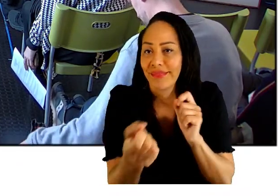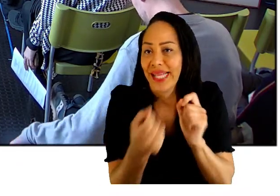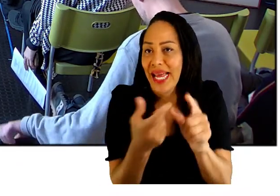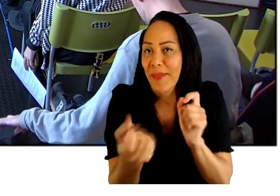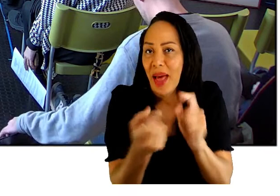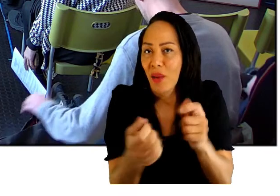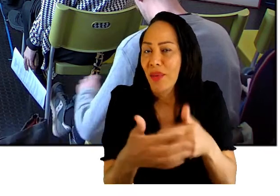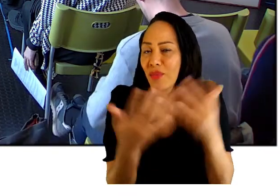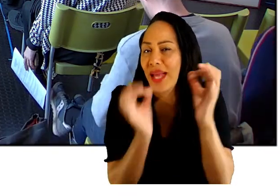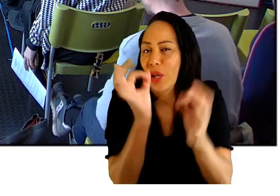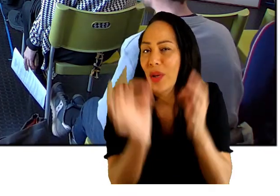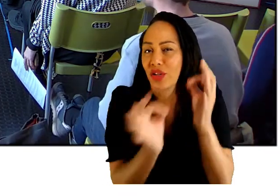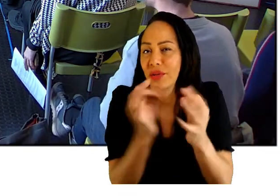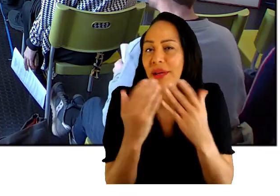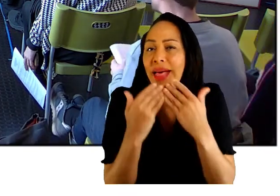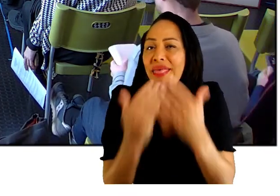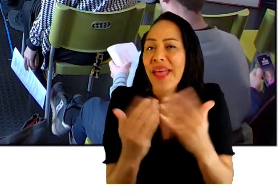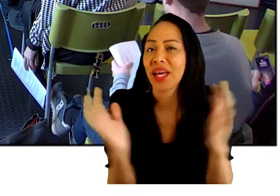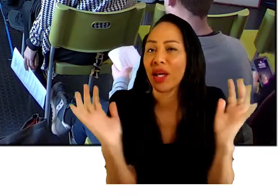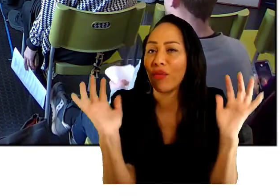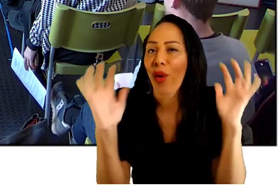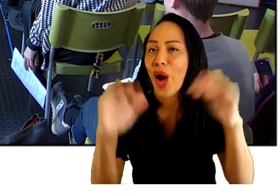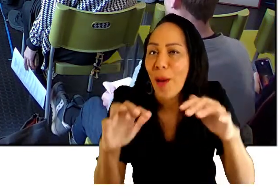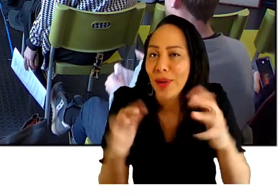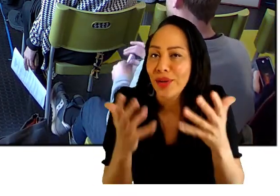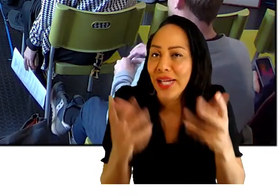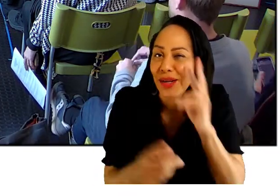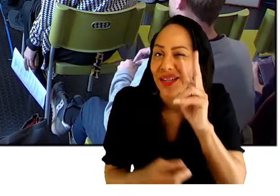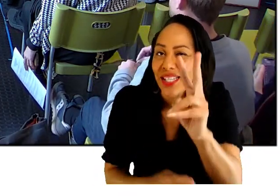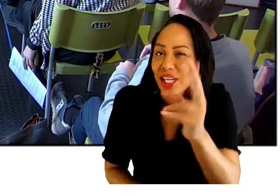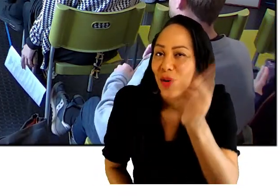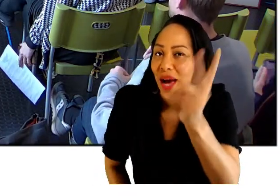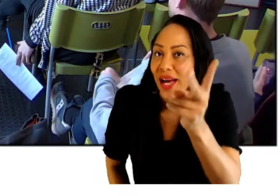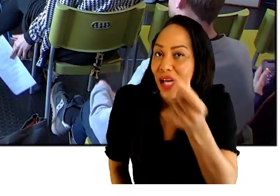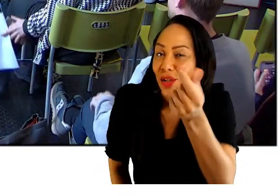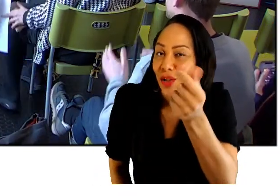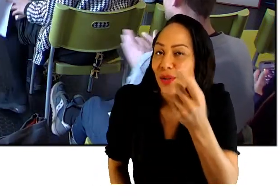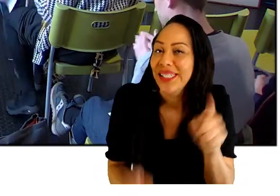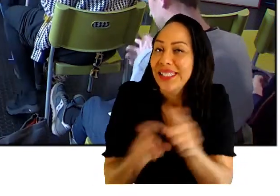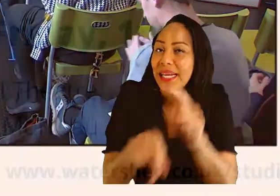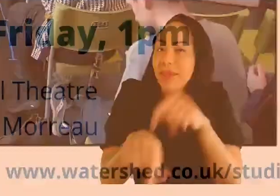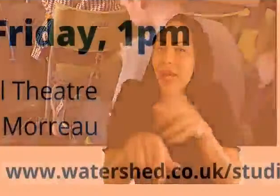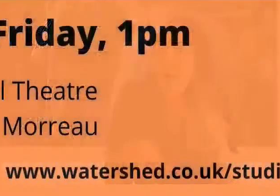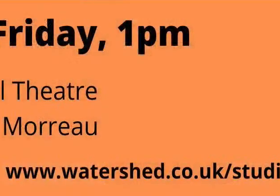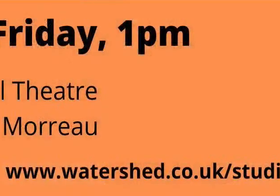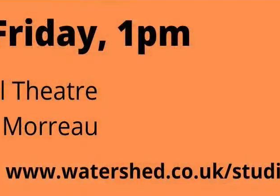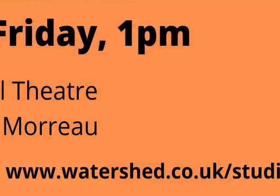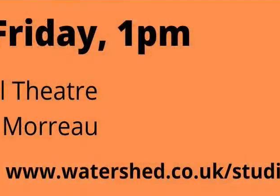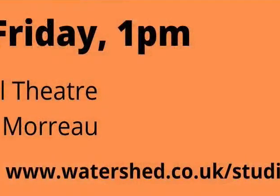questions. Thank you all for being here today. We'll see you again, same time, same place next week.